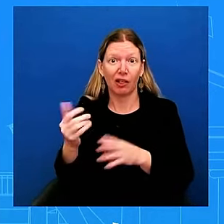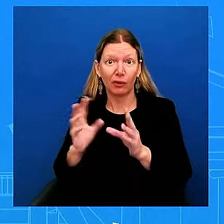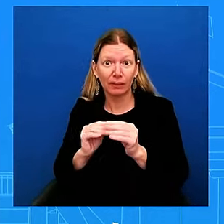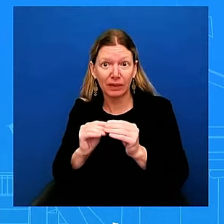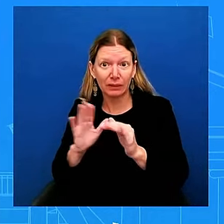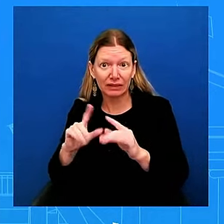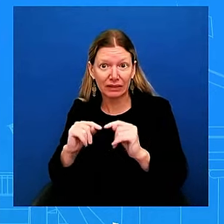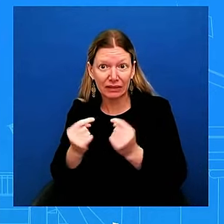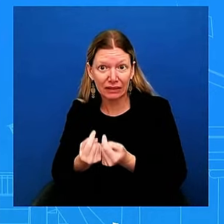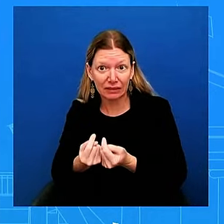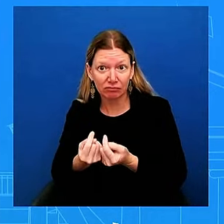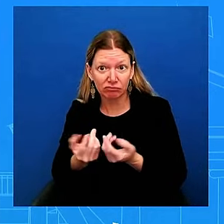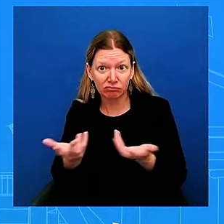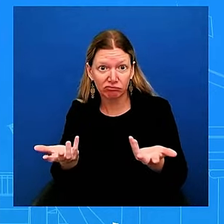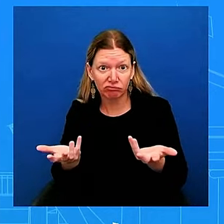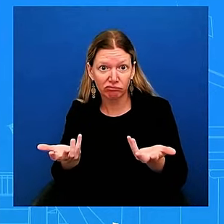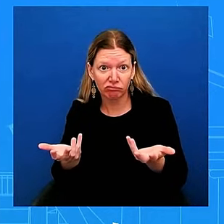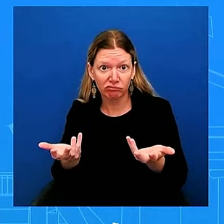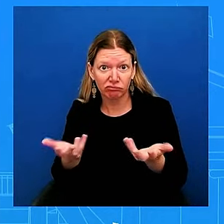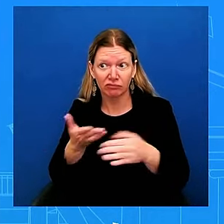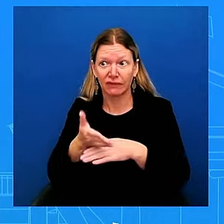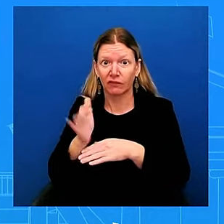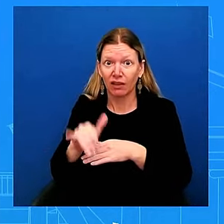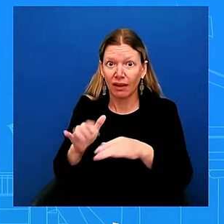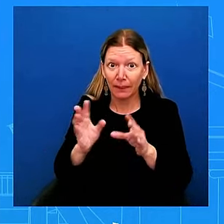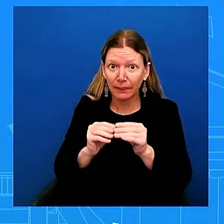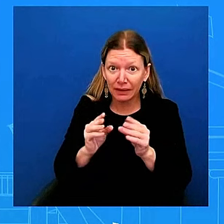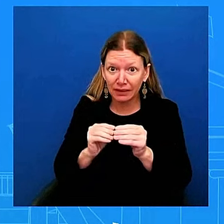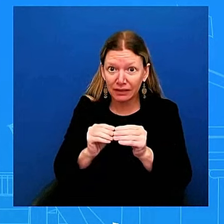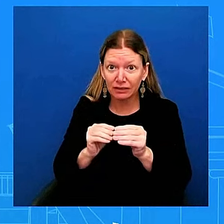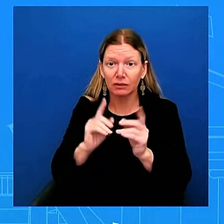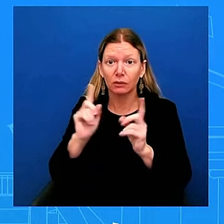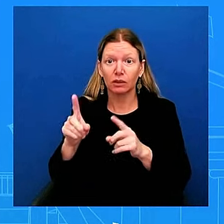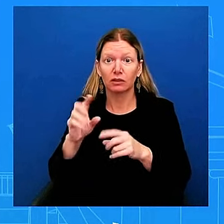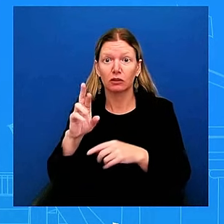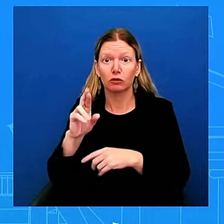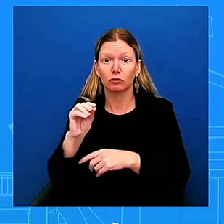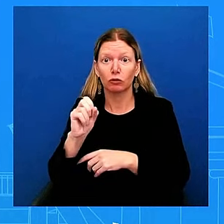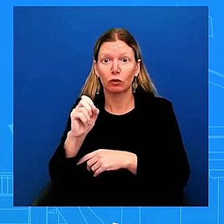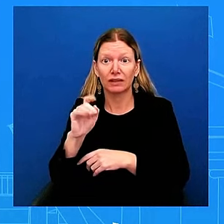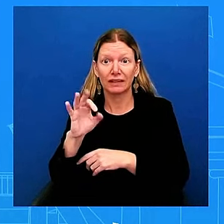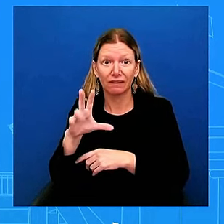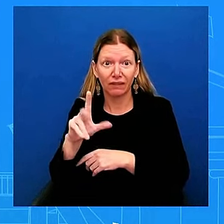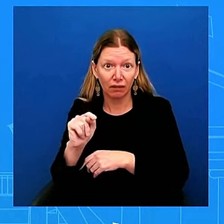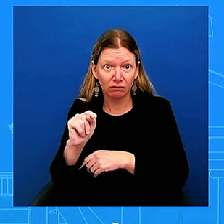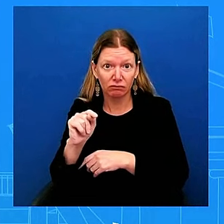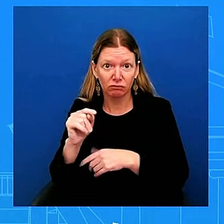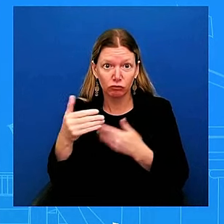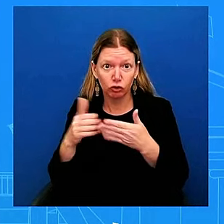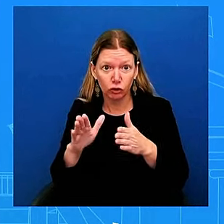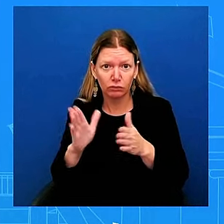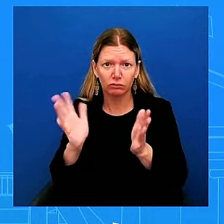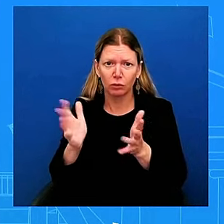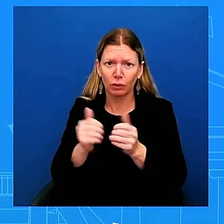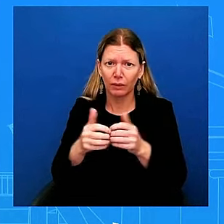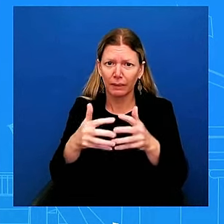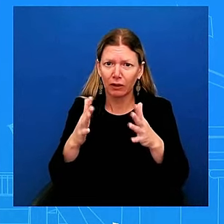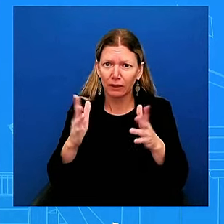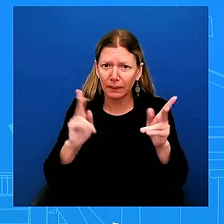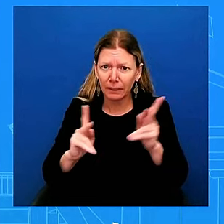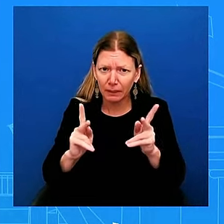right after that briefing, he went into the Roosevelt Room, spoke to the American people, and then used the Oval Office, one of the